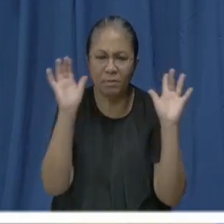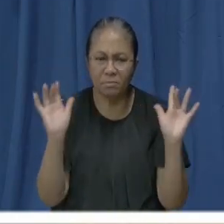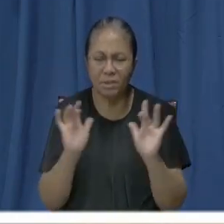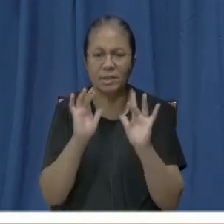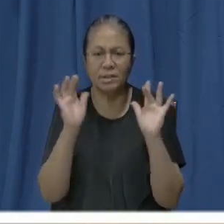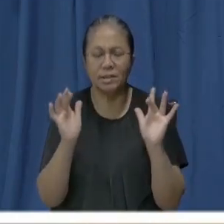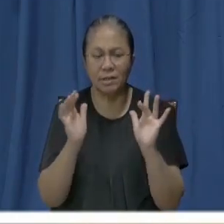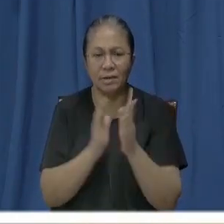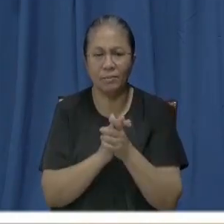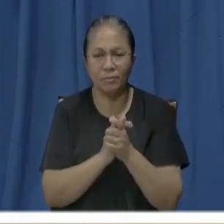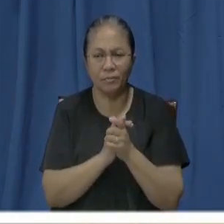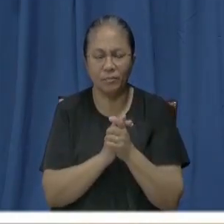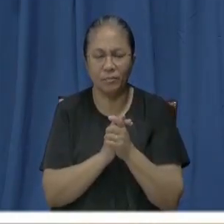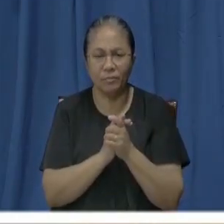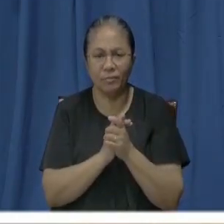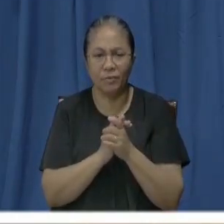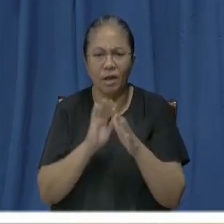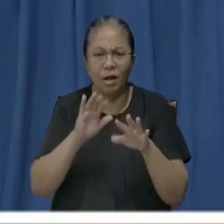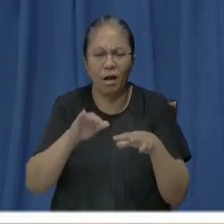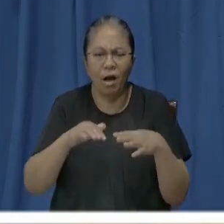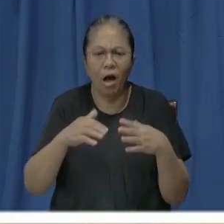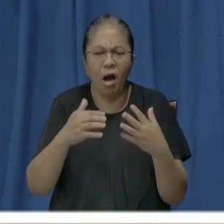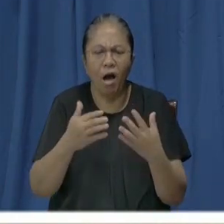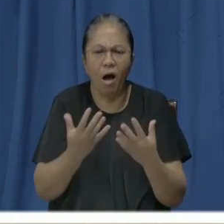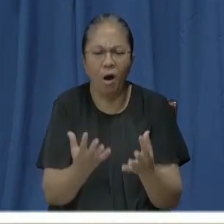How important is mercy?